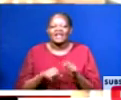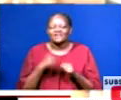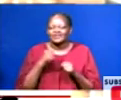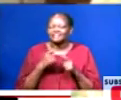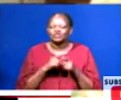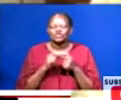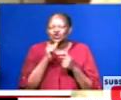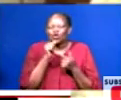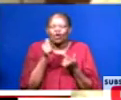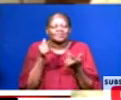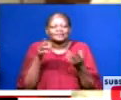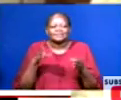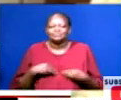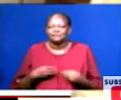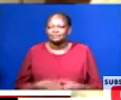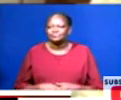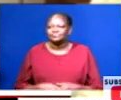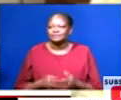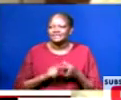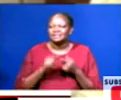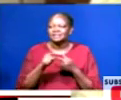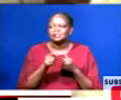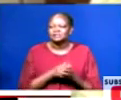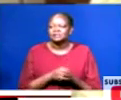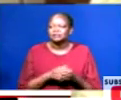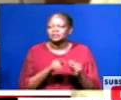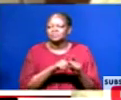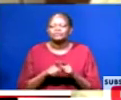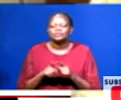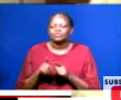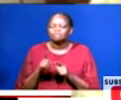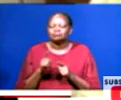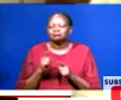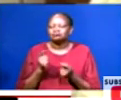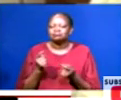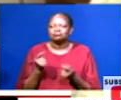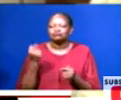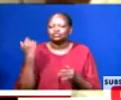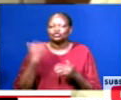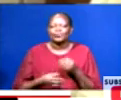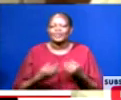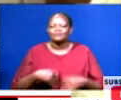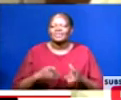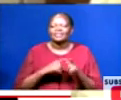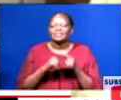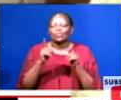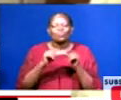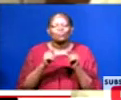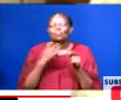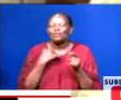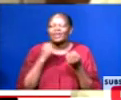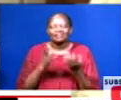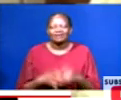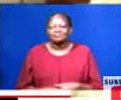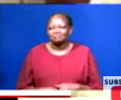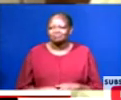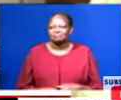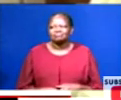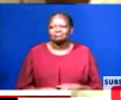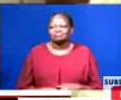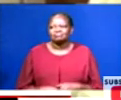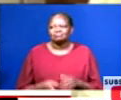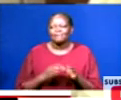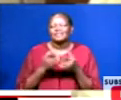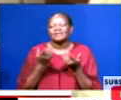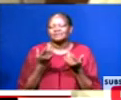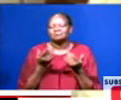I make sense. Sasa hiyo ni kama kumaliza mambo ya kusahani. Hiyo maneno hatutaki. Hiyo ipaki tu kwa wasungu, sisi